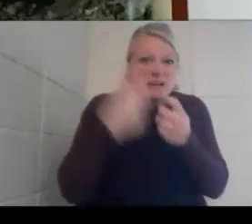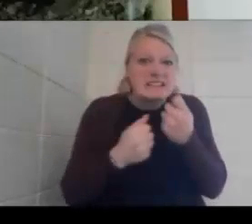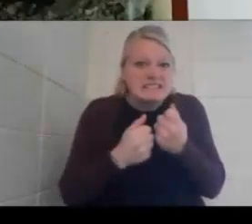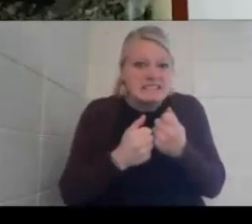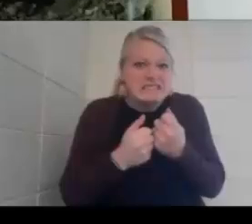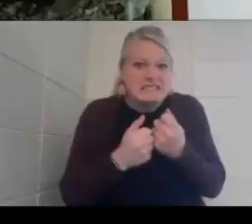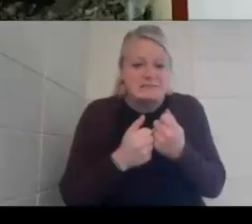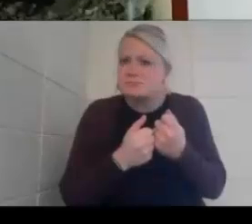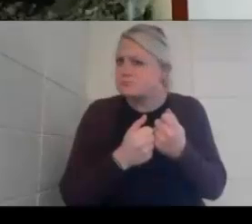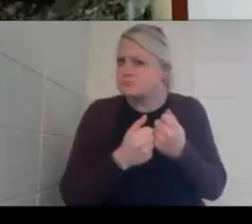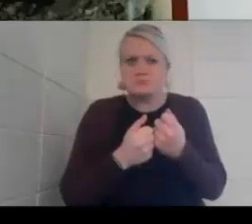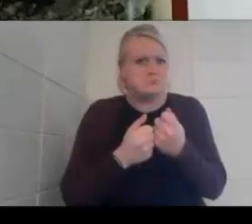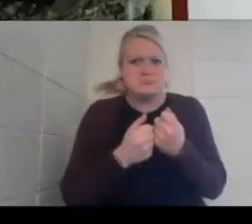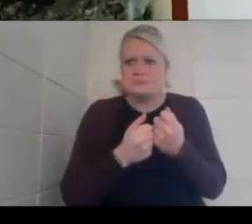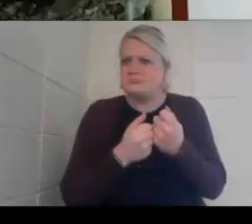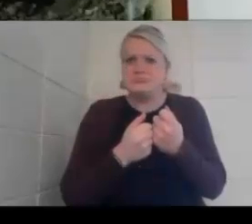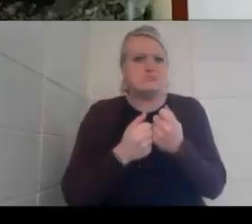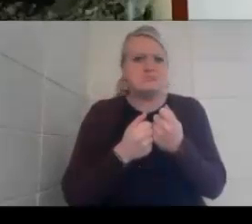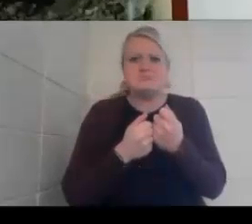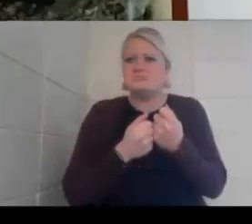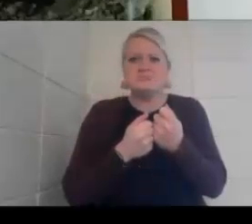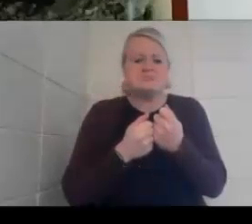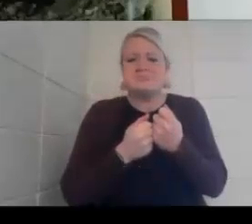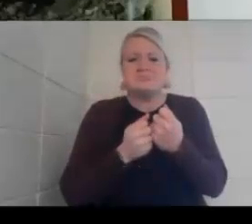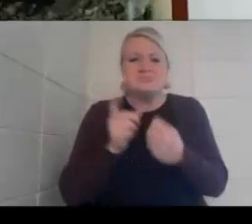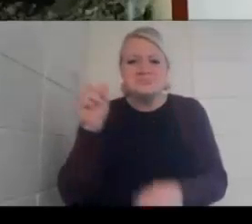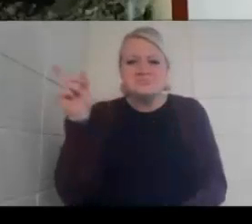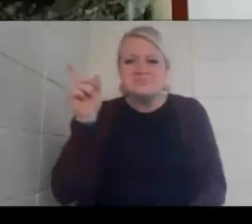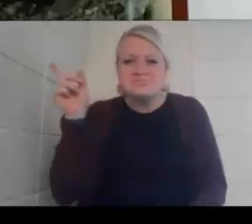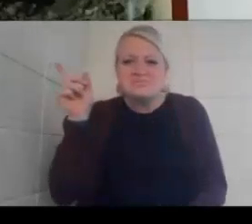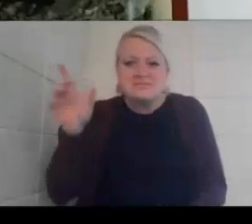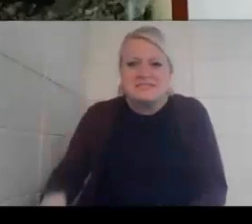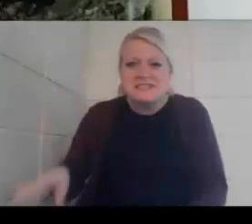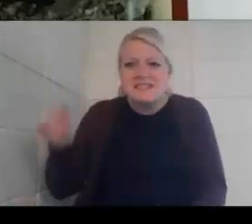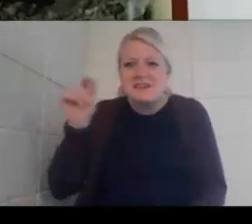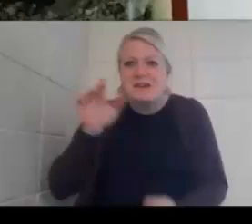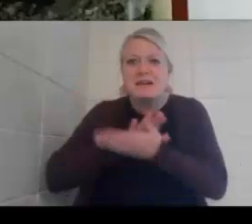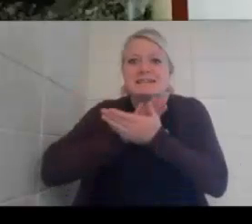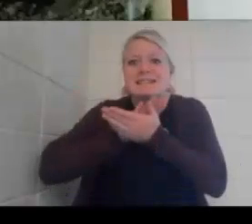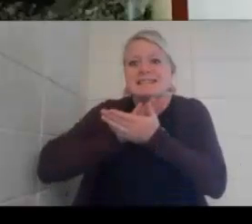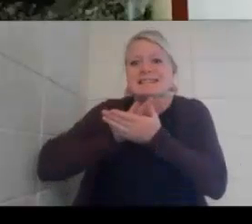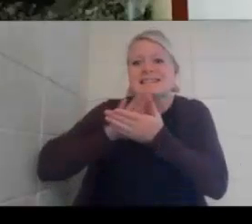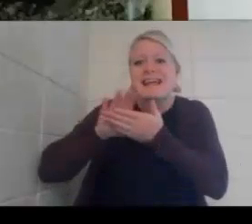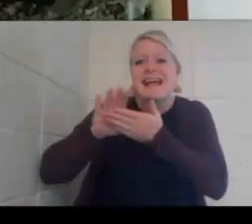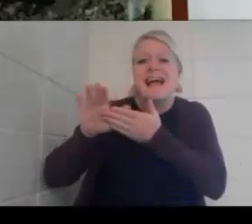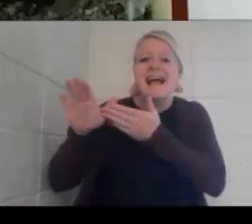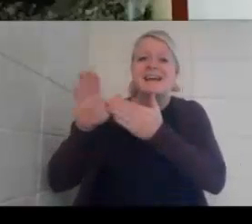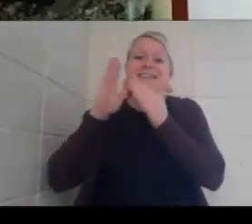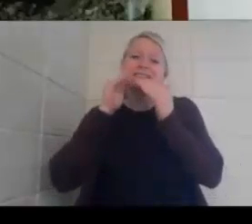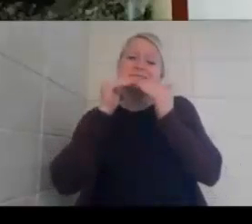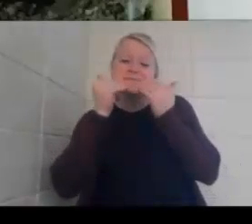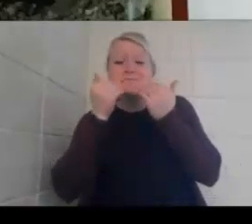do you think they bite mom and dad and the kids and they're mean? No. These dogs